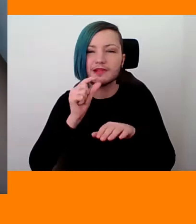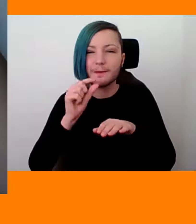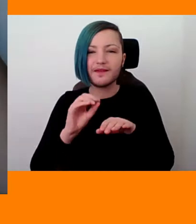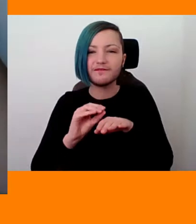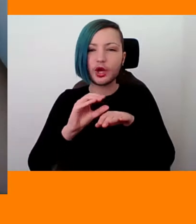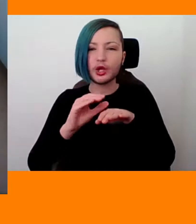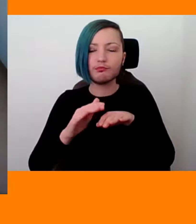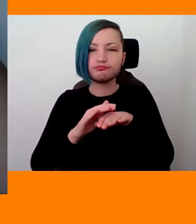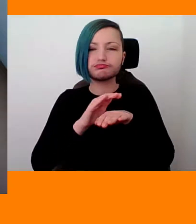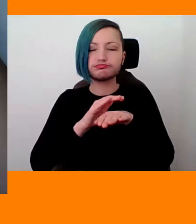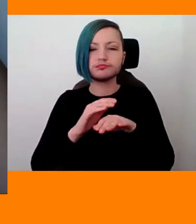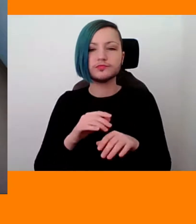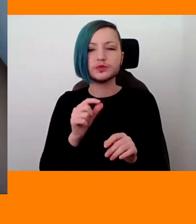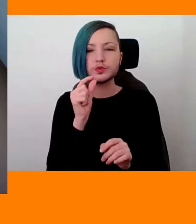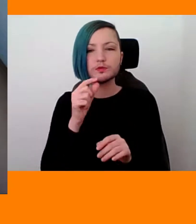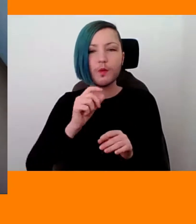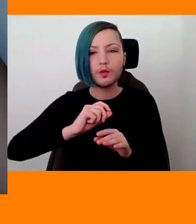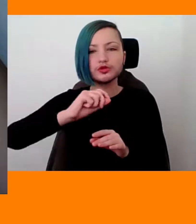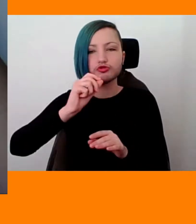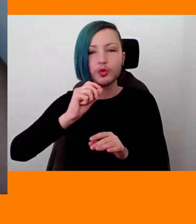small strokes.